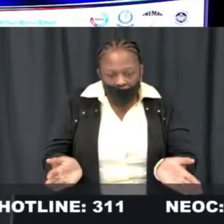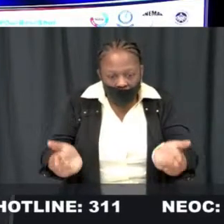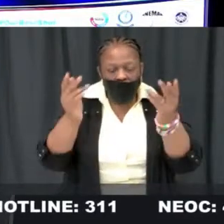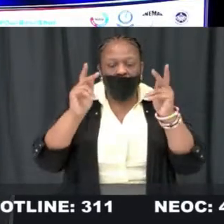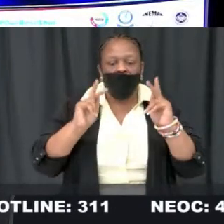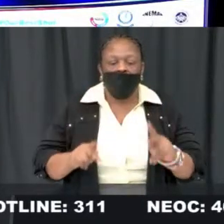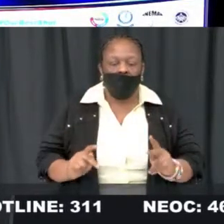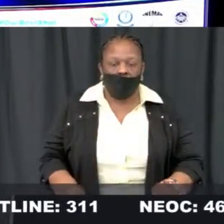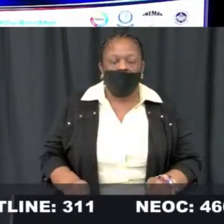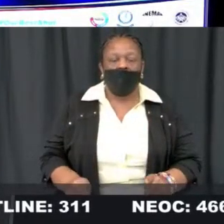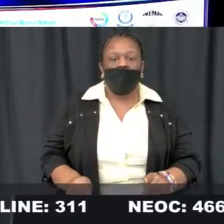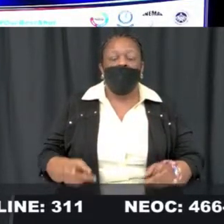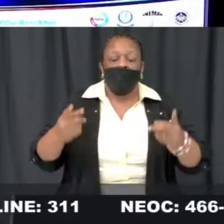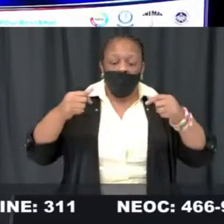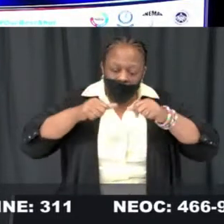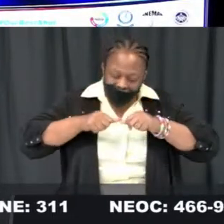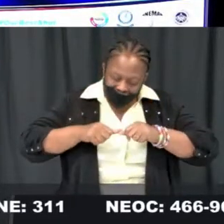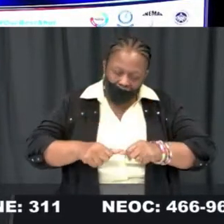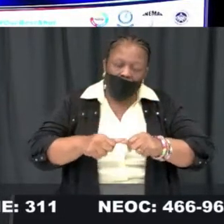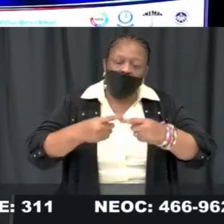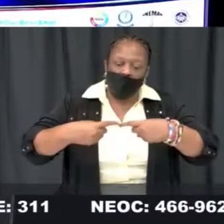the virus.